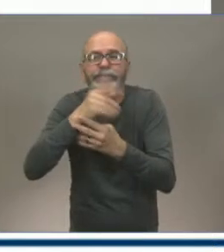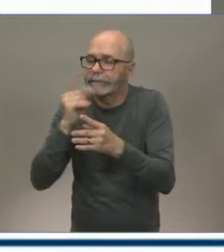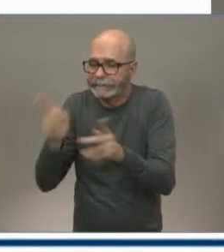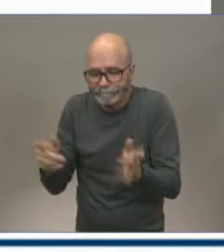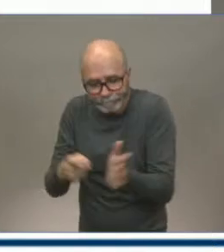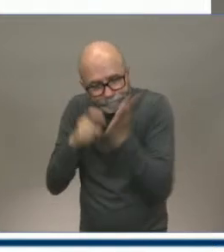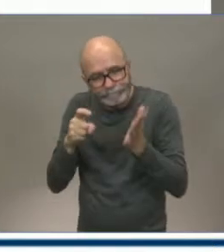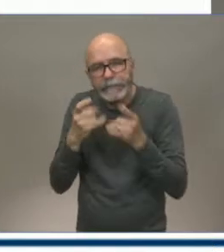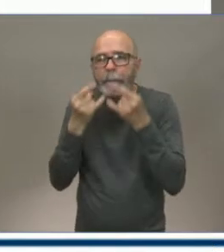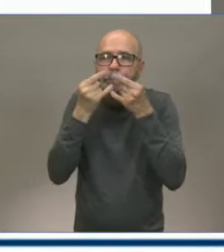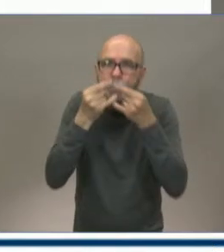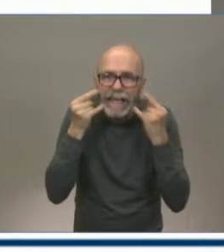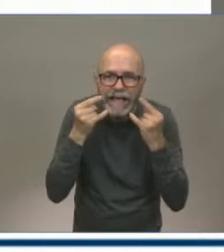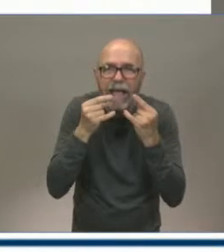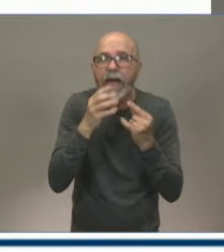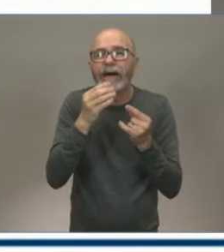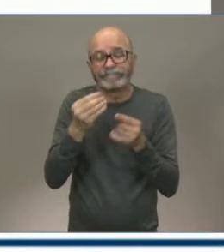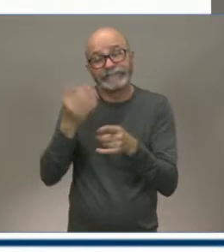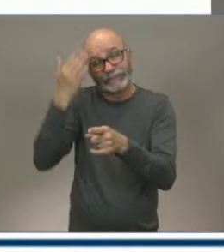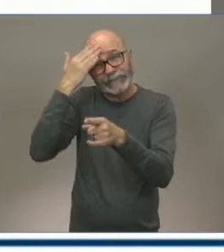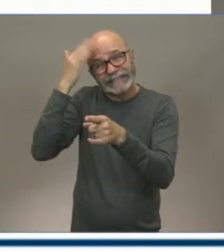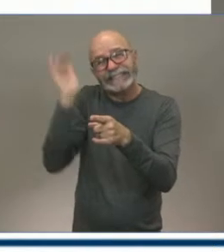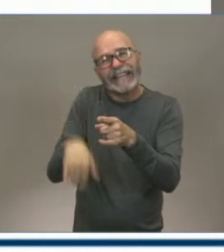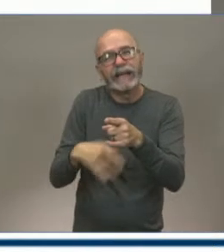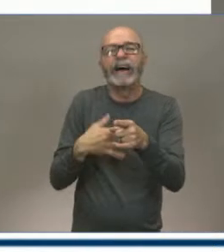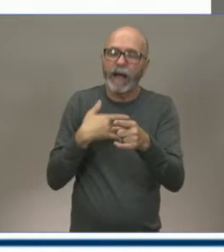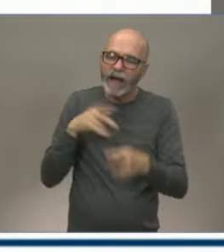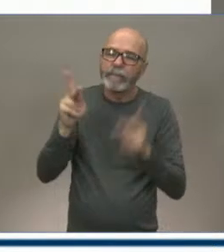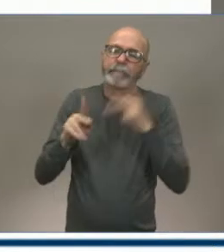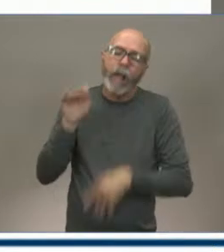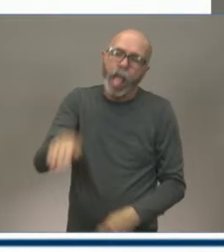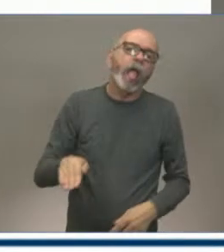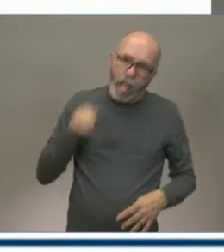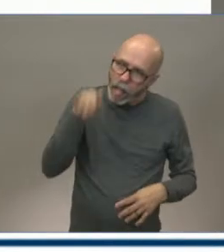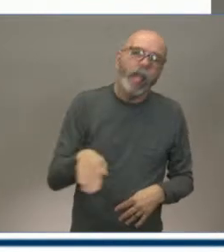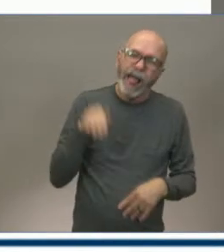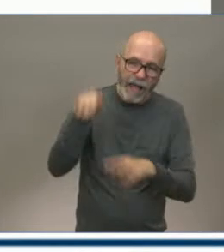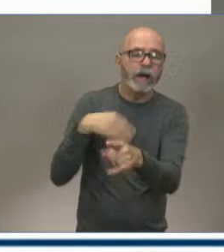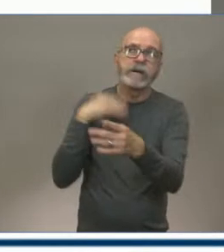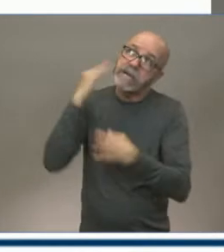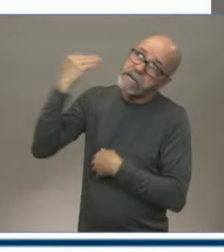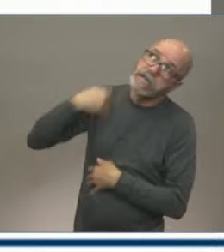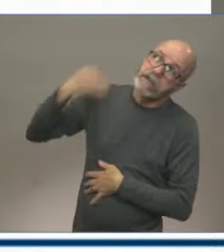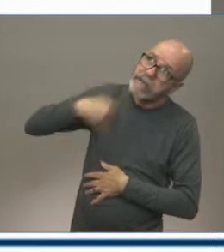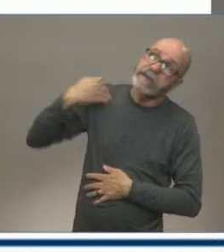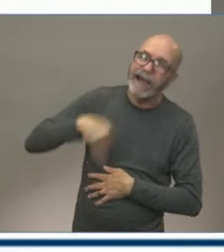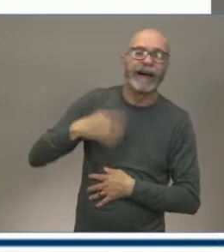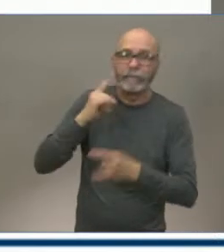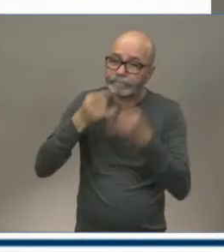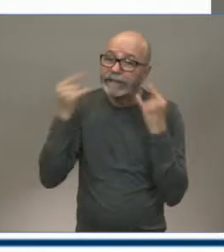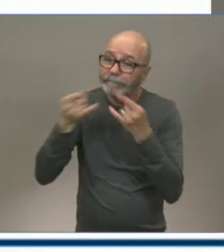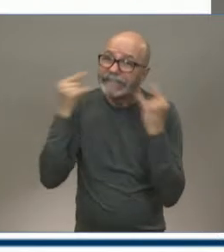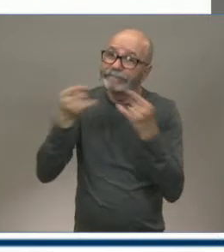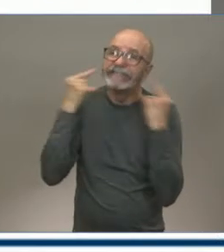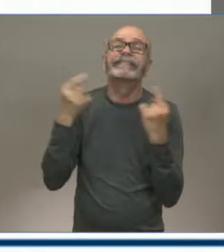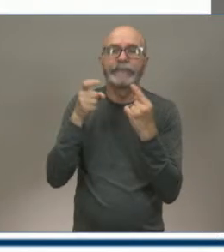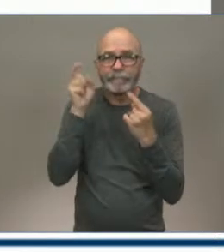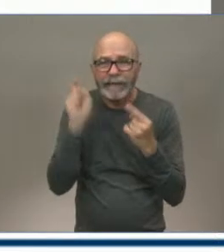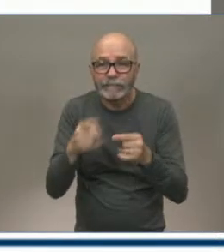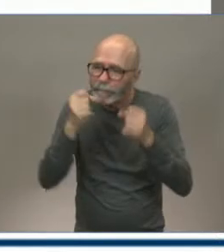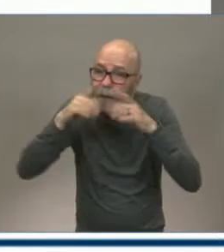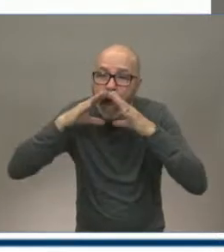it properly. I'm sure you've heard this a lot, but wearing a mask is very important. You need the mask to cover your